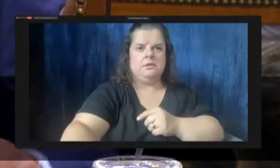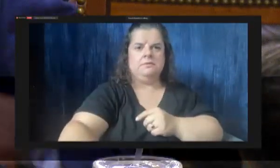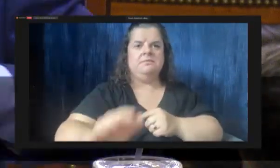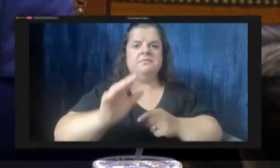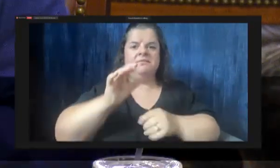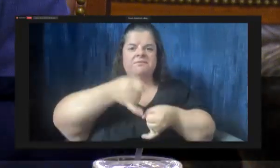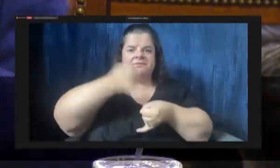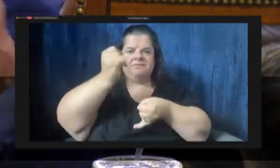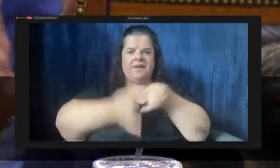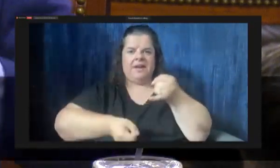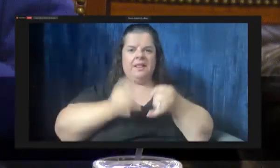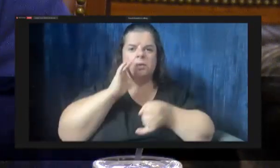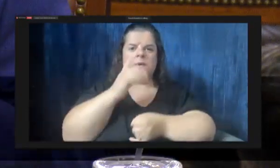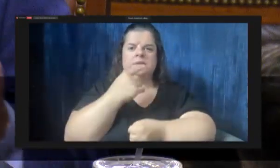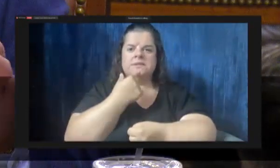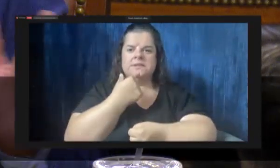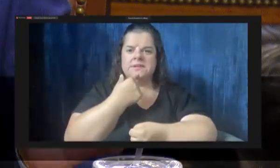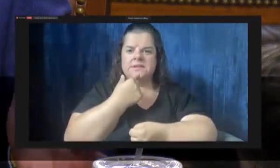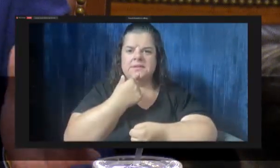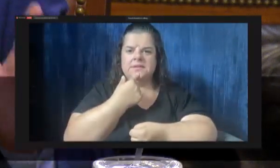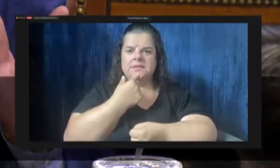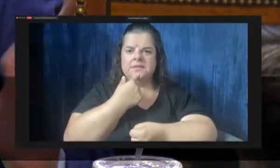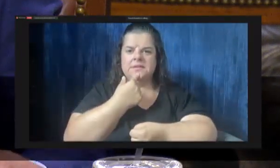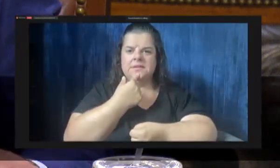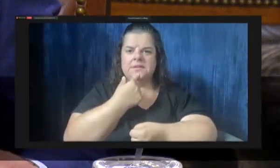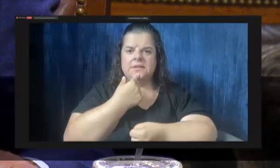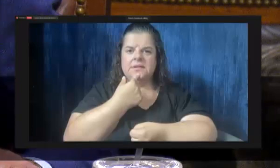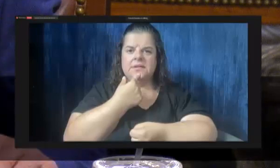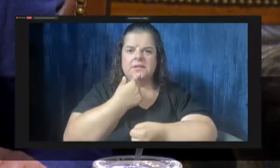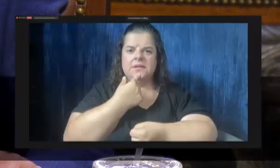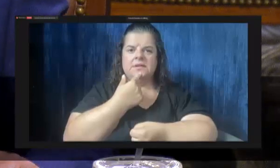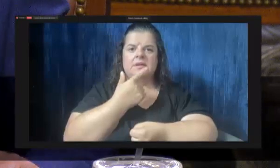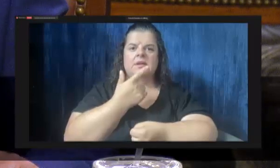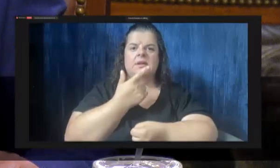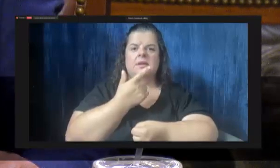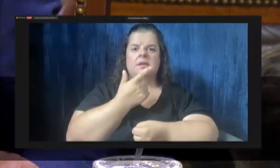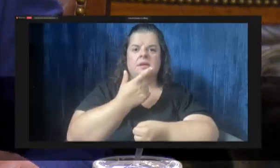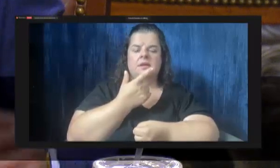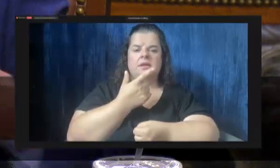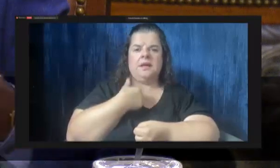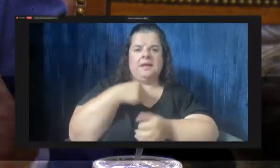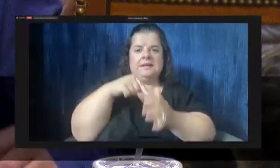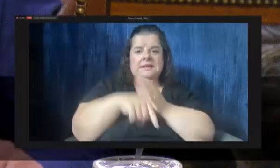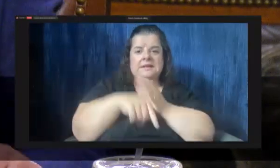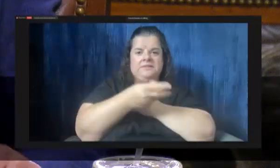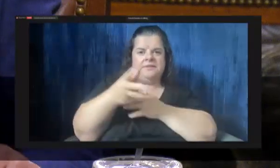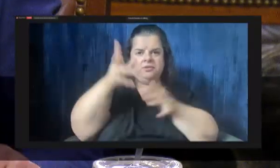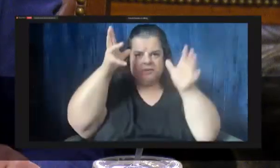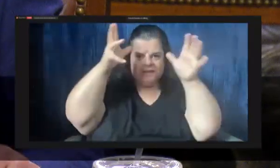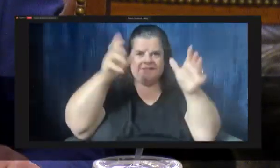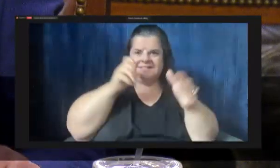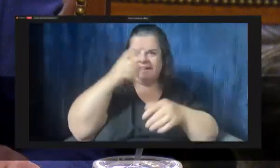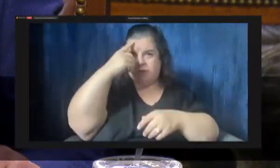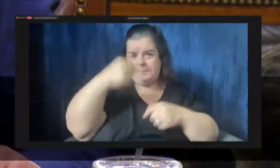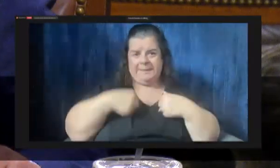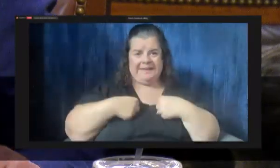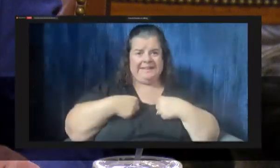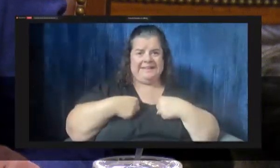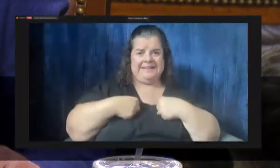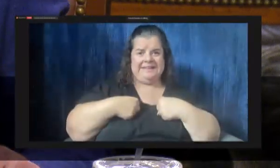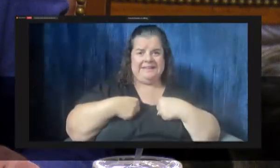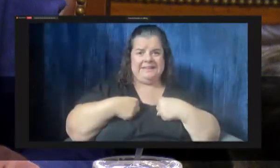know, nobody, I quit hunting because I killed a couple deer and it wasn't for me. Okay. So,